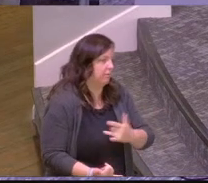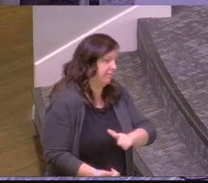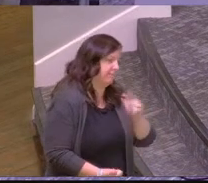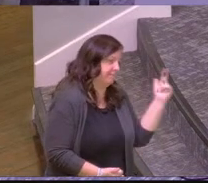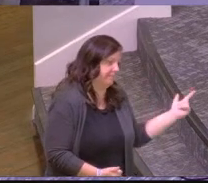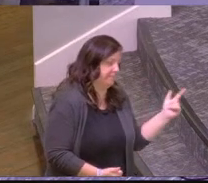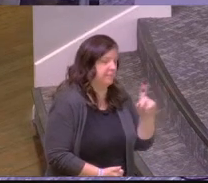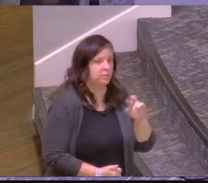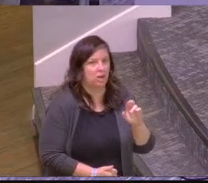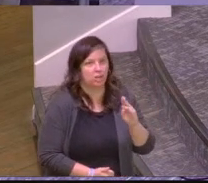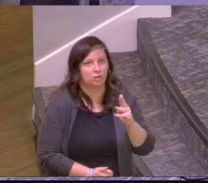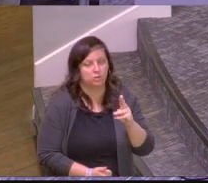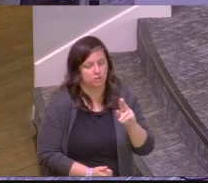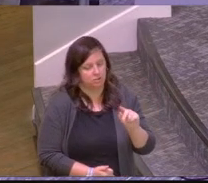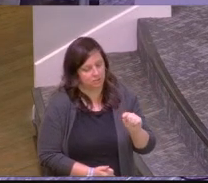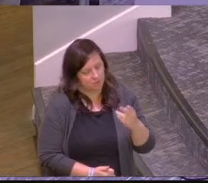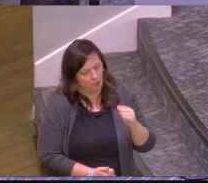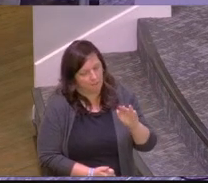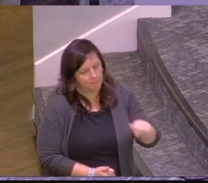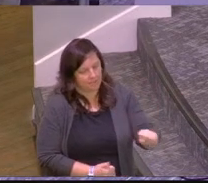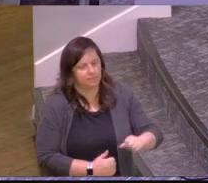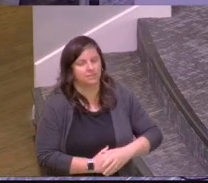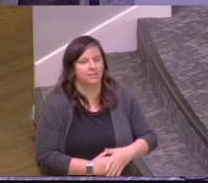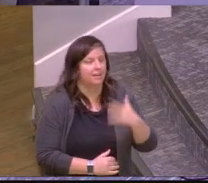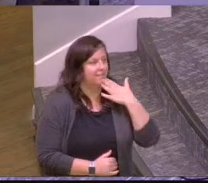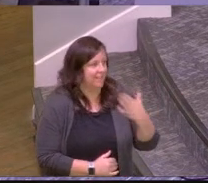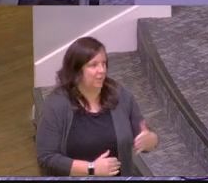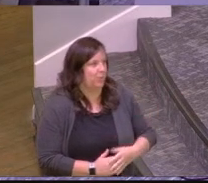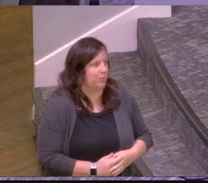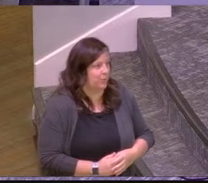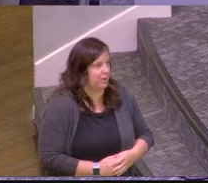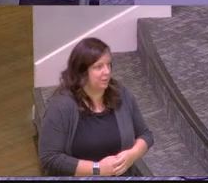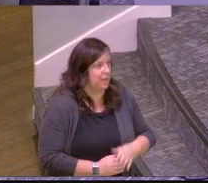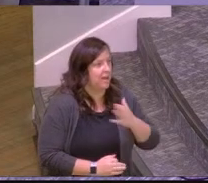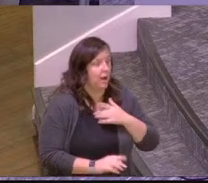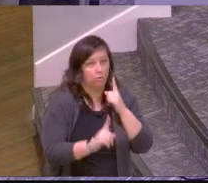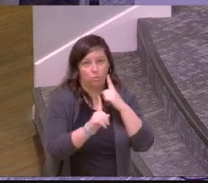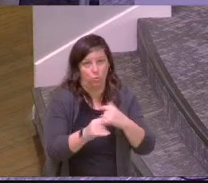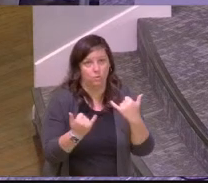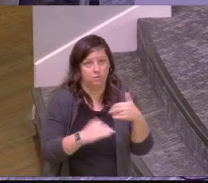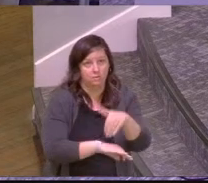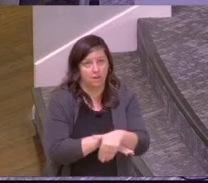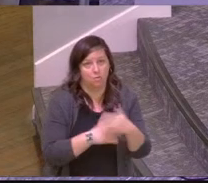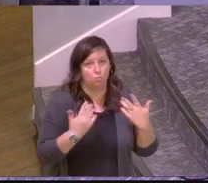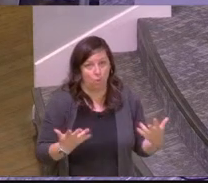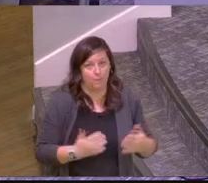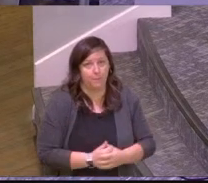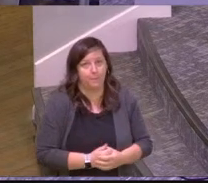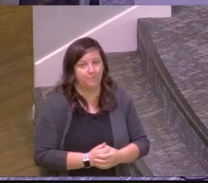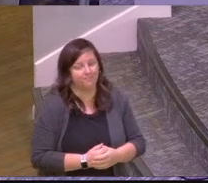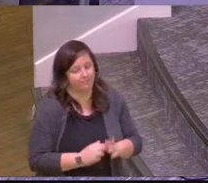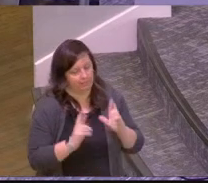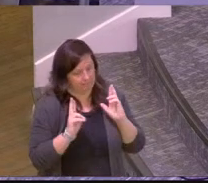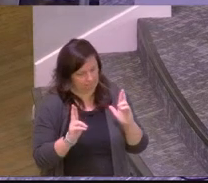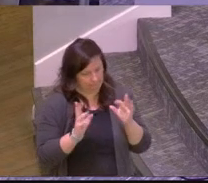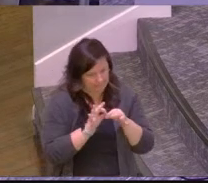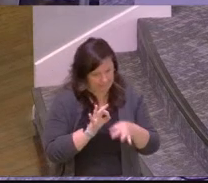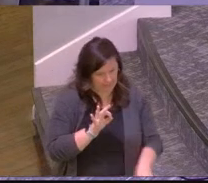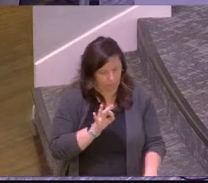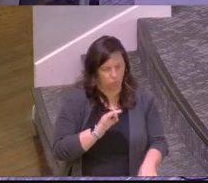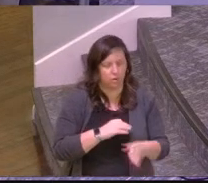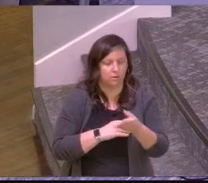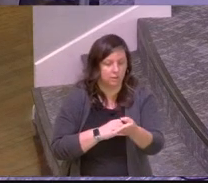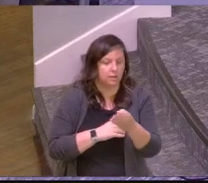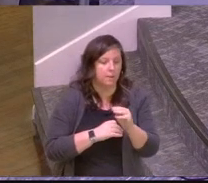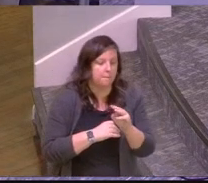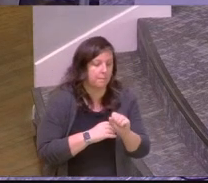you. Thank you, Dr. Anderson. Our goal tonight is hopefully relatively simple. Ms. Bonet shared